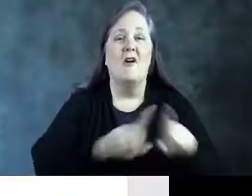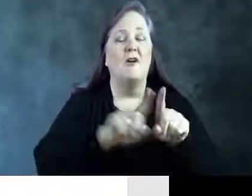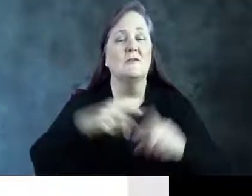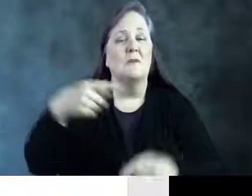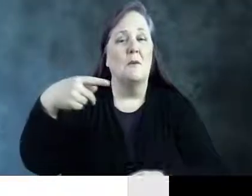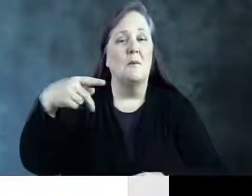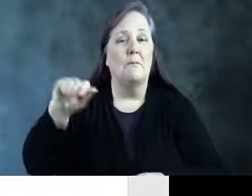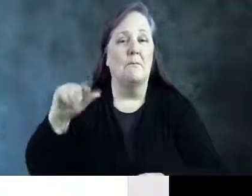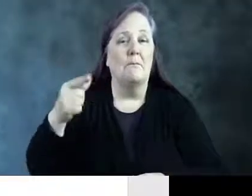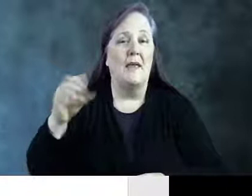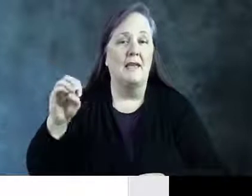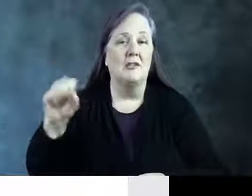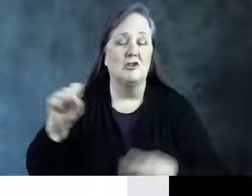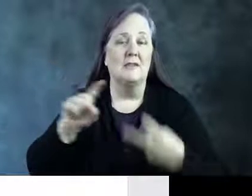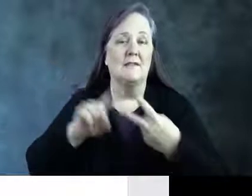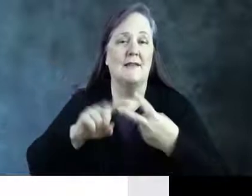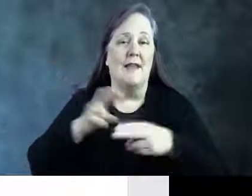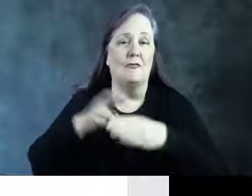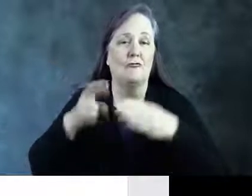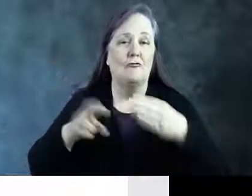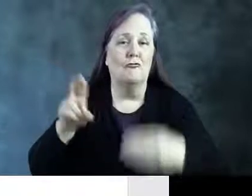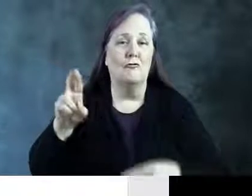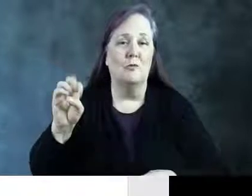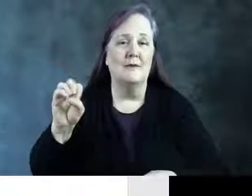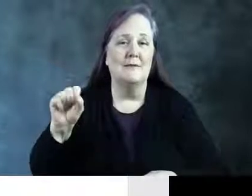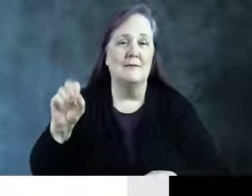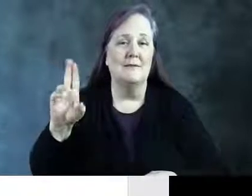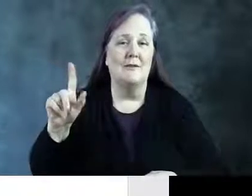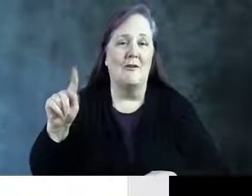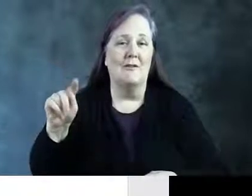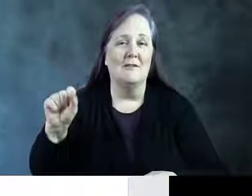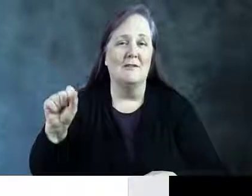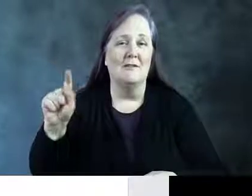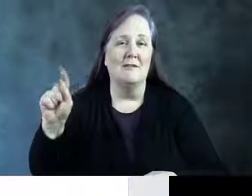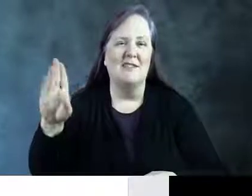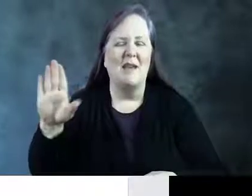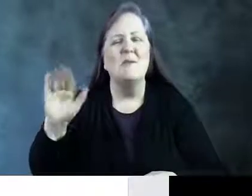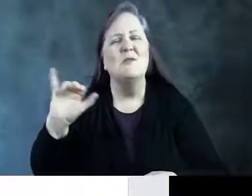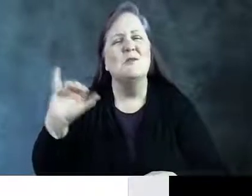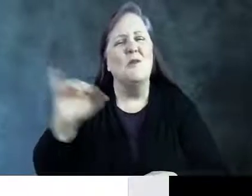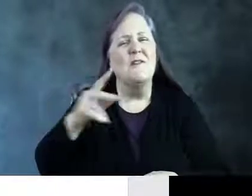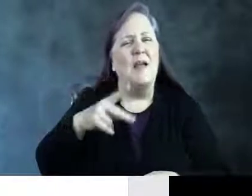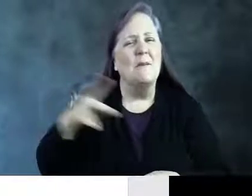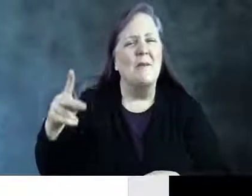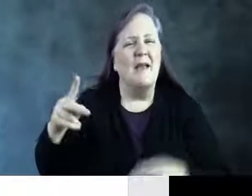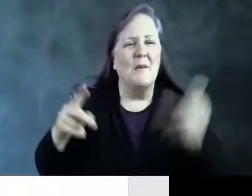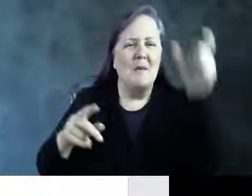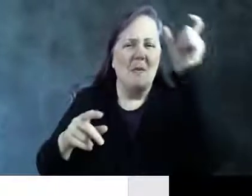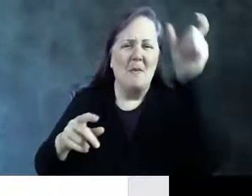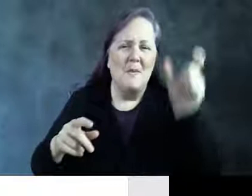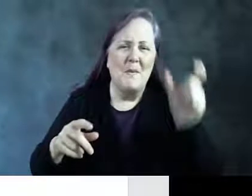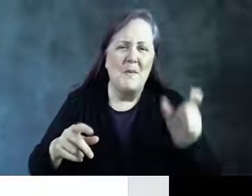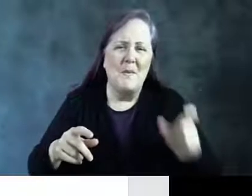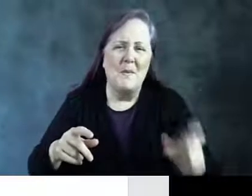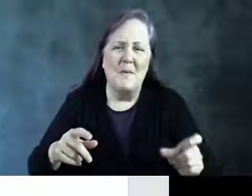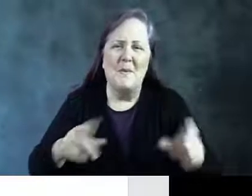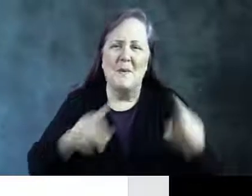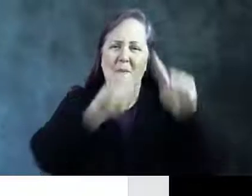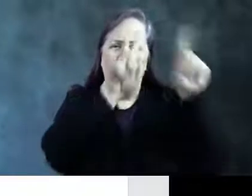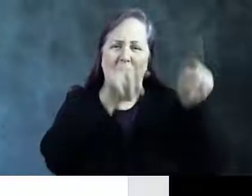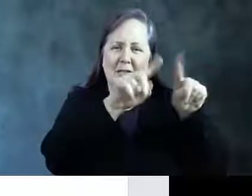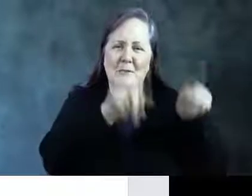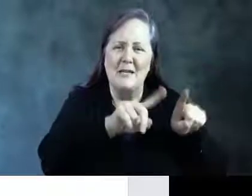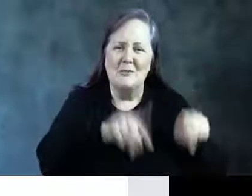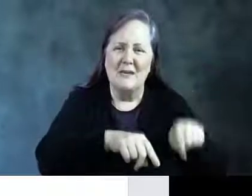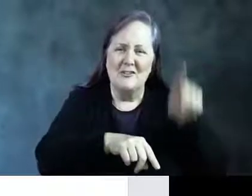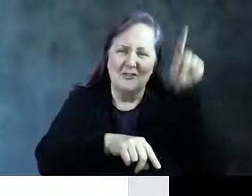a Results tab. The Pages tab looks kind of like the slide viewer in PowerPoint. It's just showing me an overview of what's on each